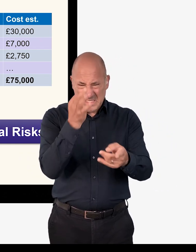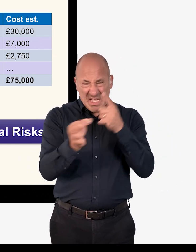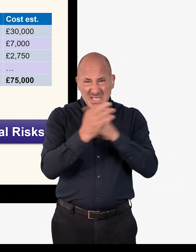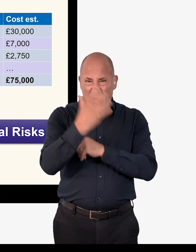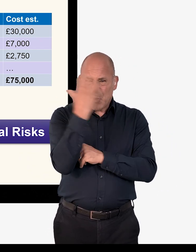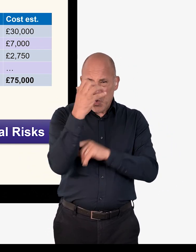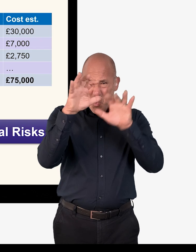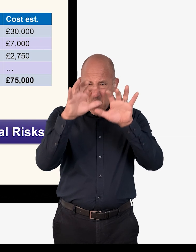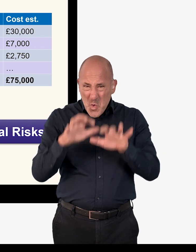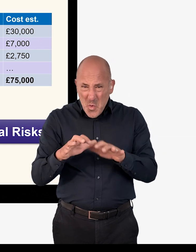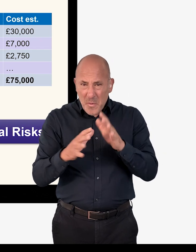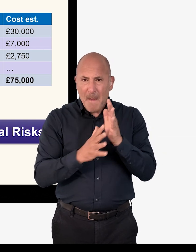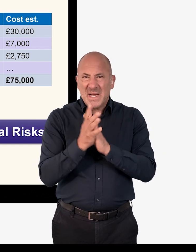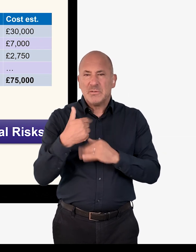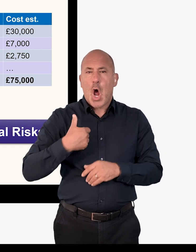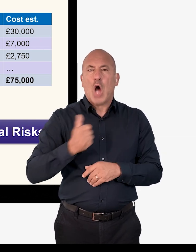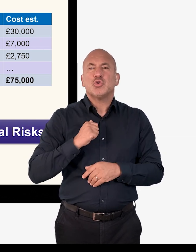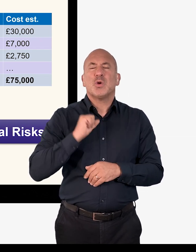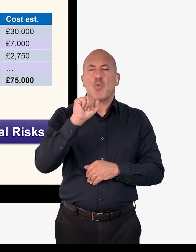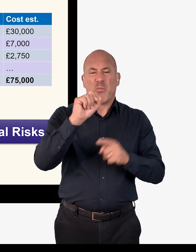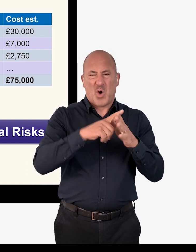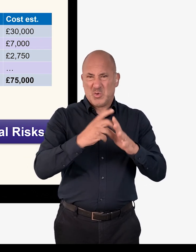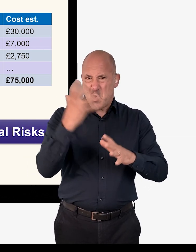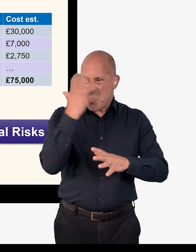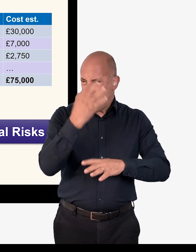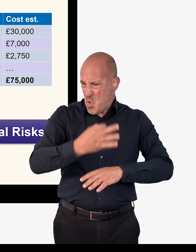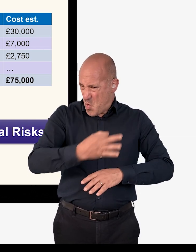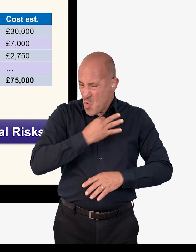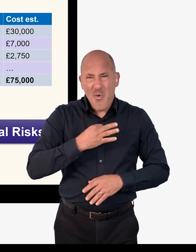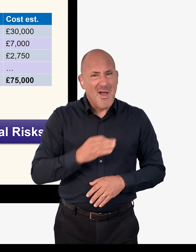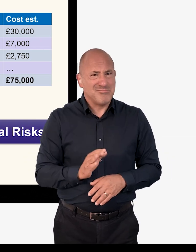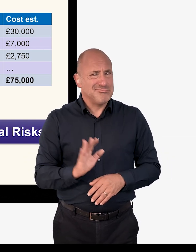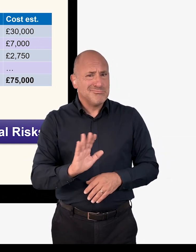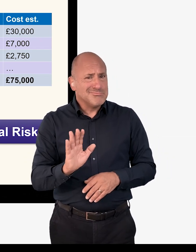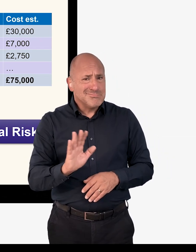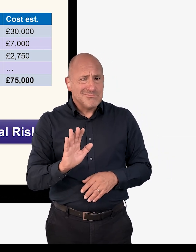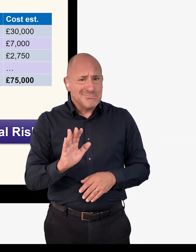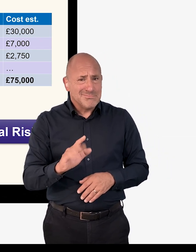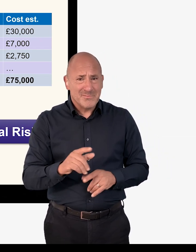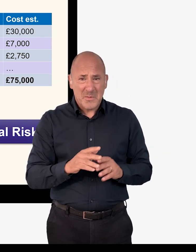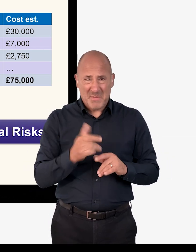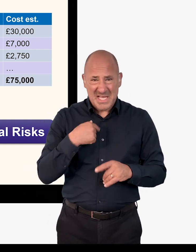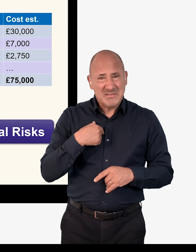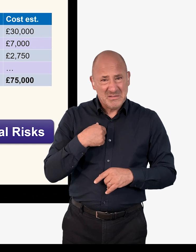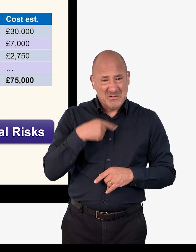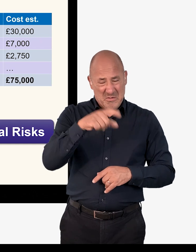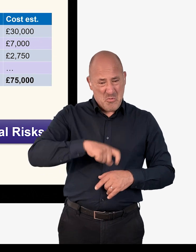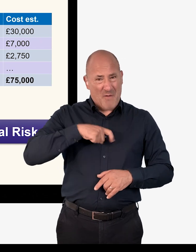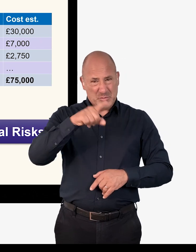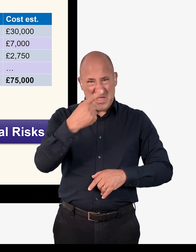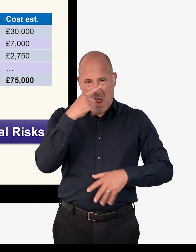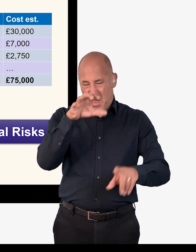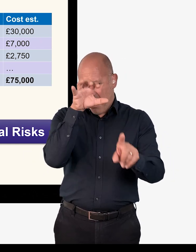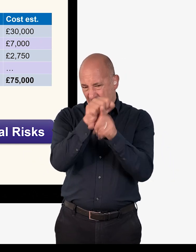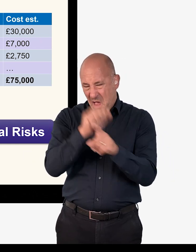there's a lot of detail in your risk register, we won't necessarily assume it's a high-risk project. It can actually give confidence in